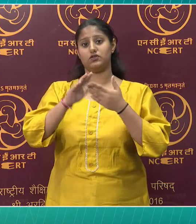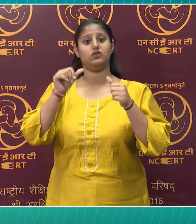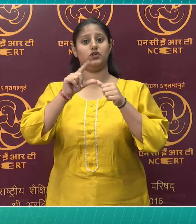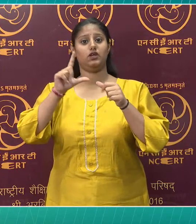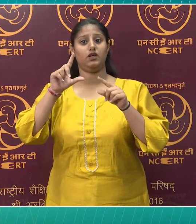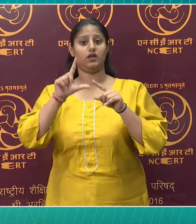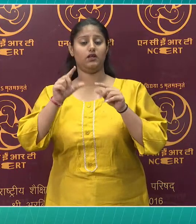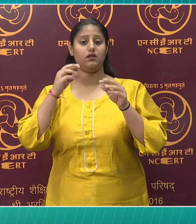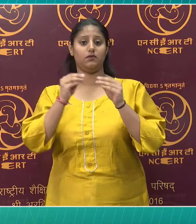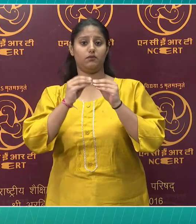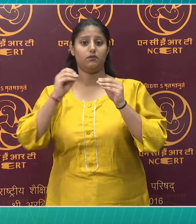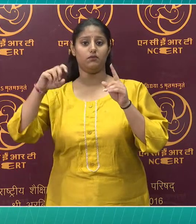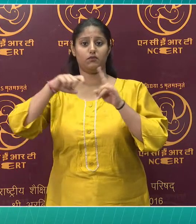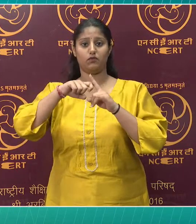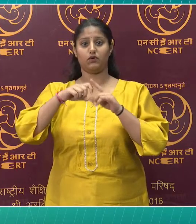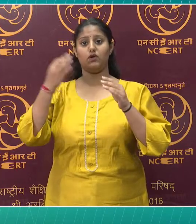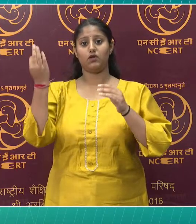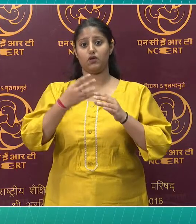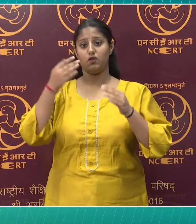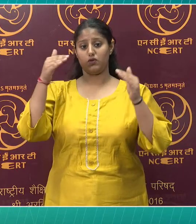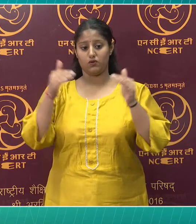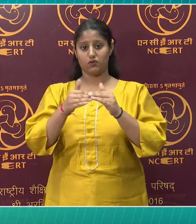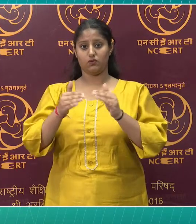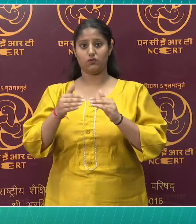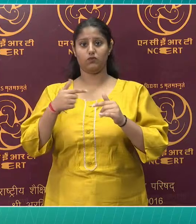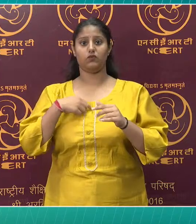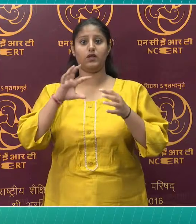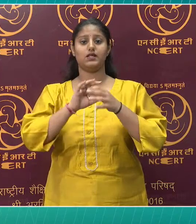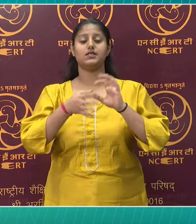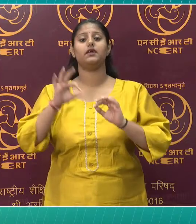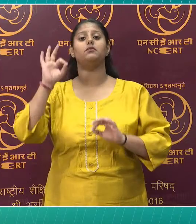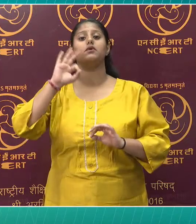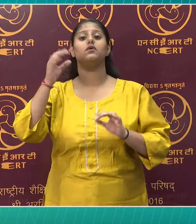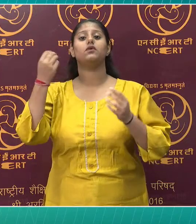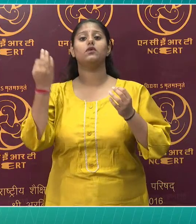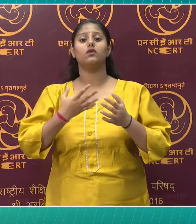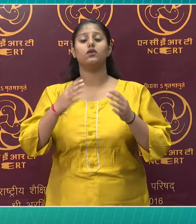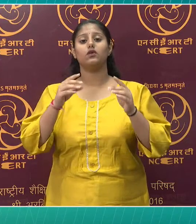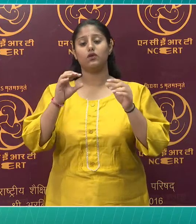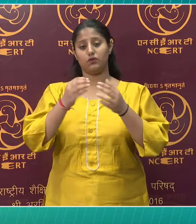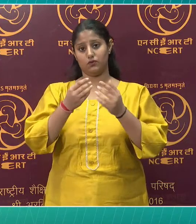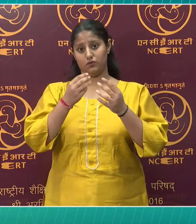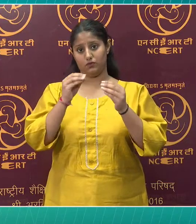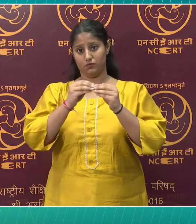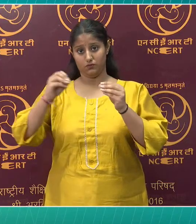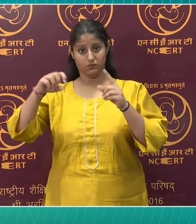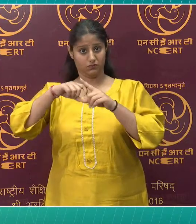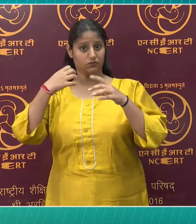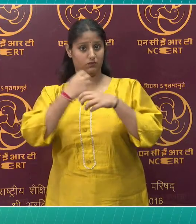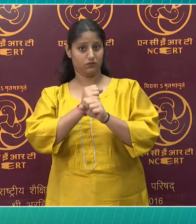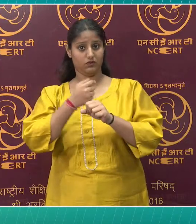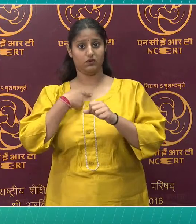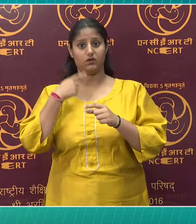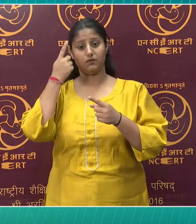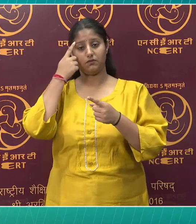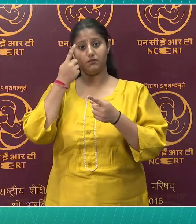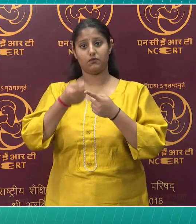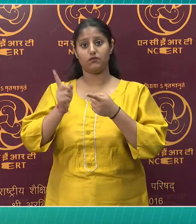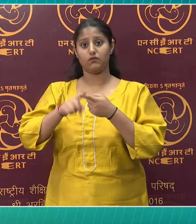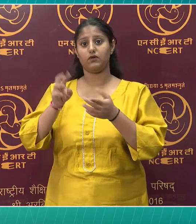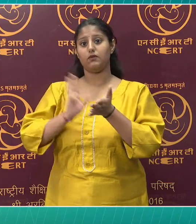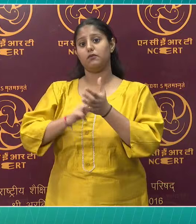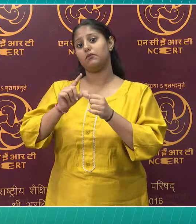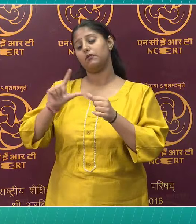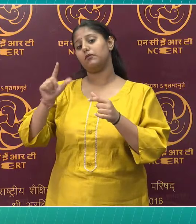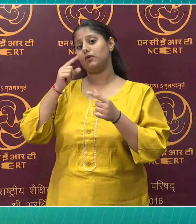is a new introduction in NCERT's curriculum. So, we will learn from Professor Mehrotra the importance